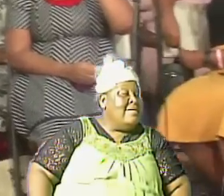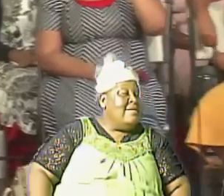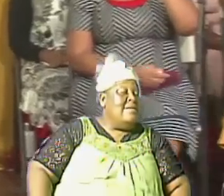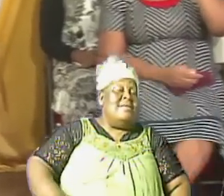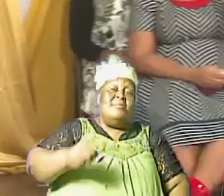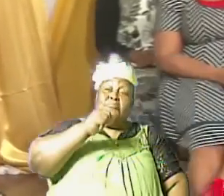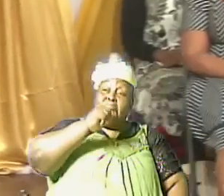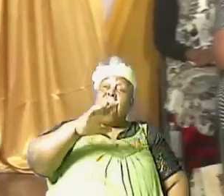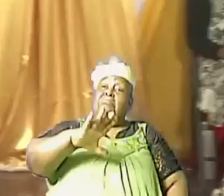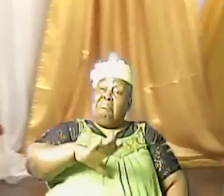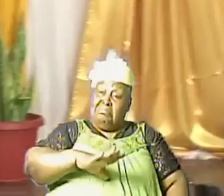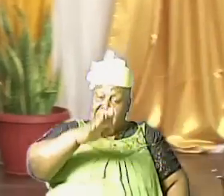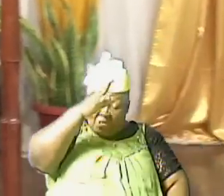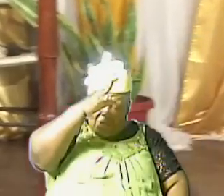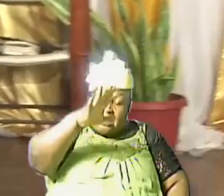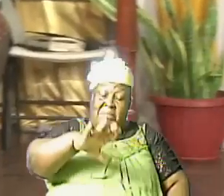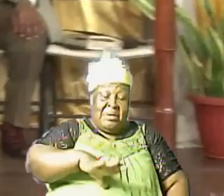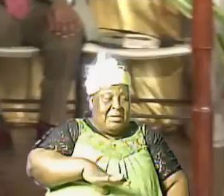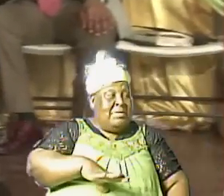And gentlemen,